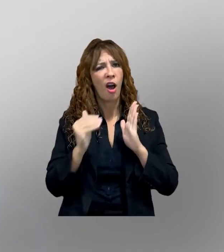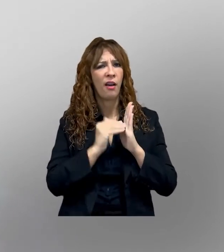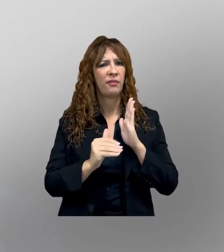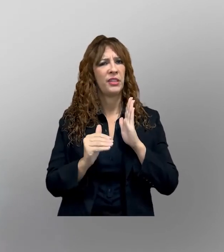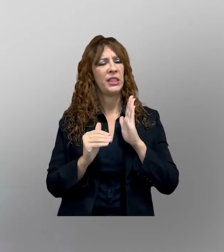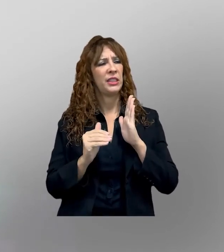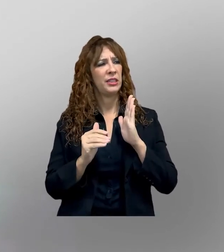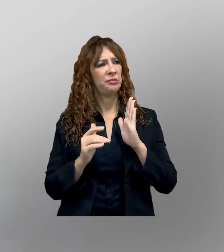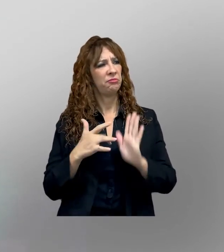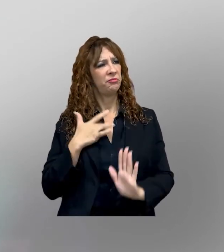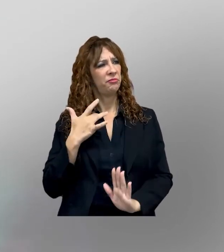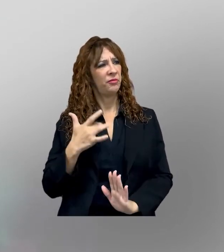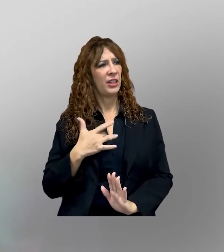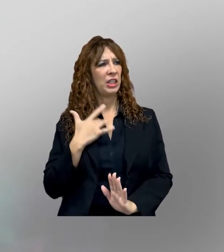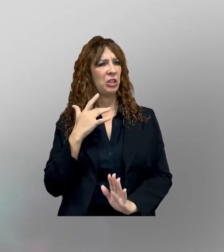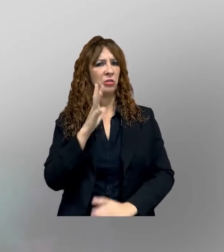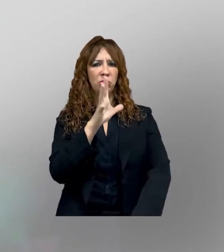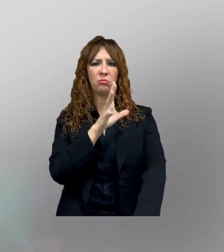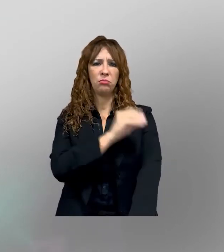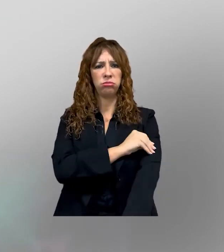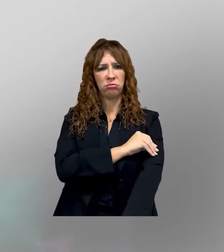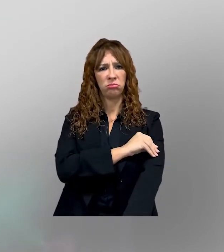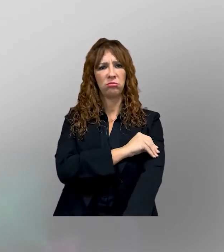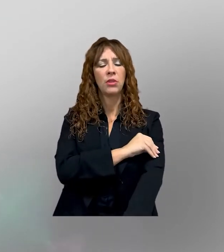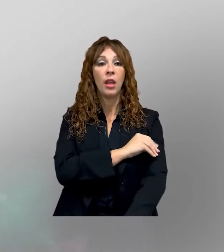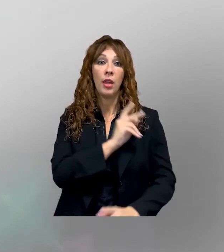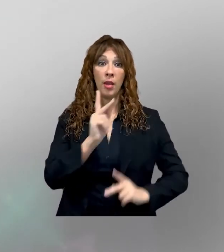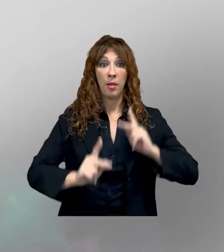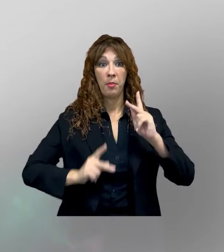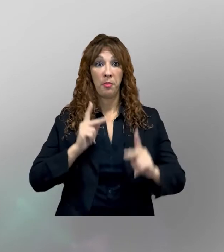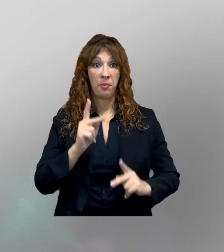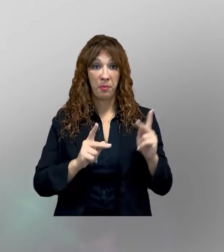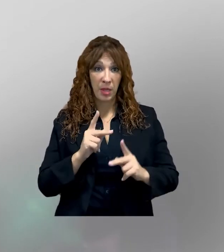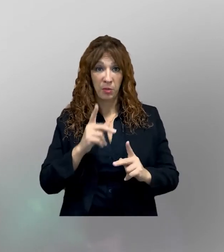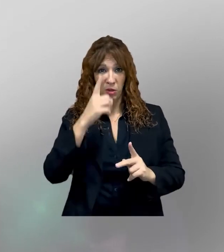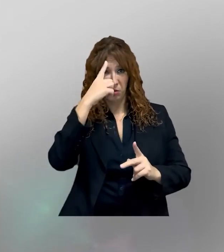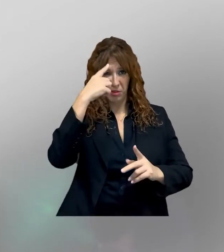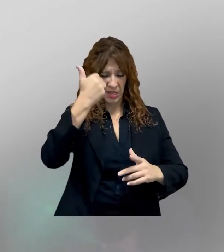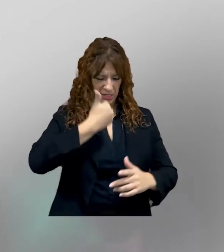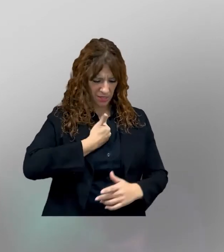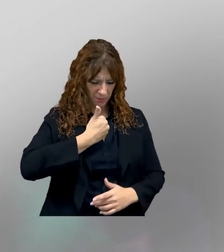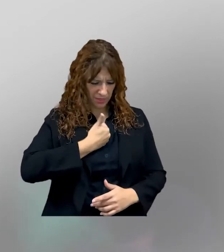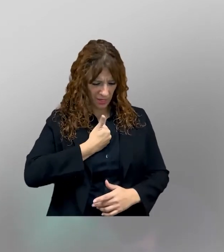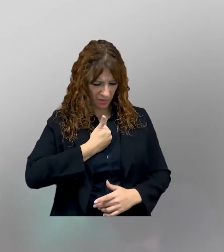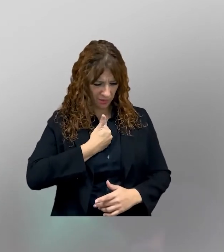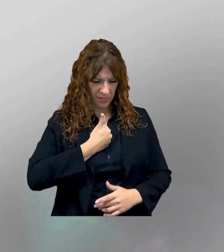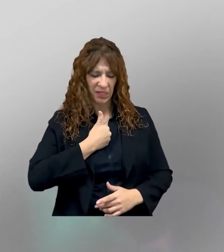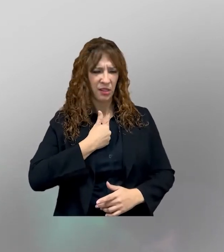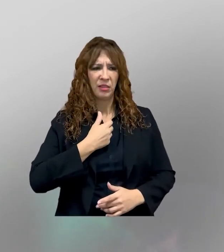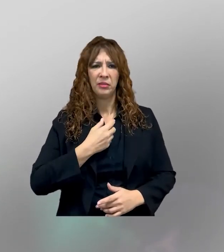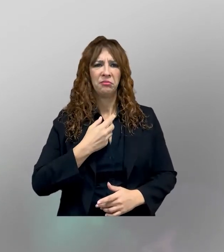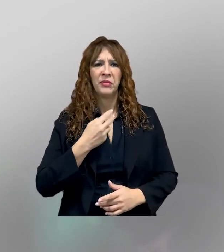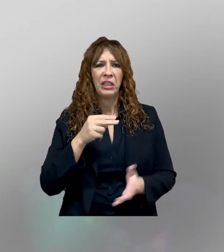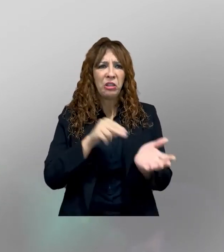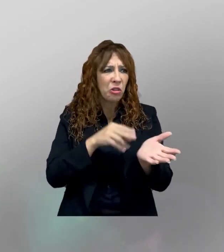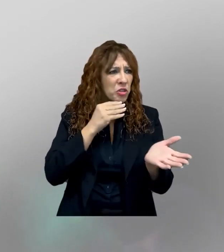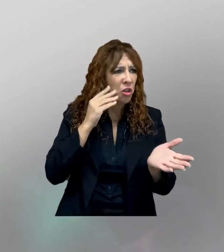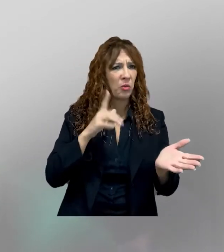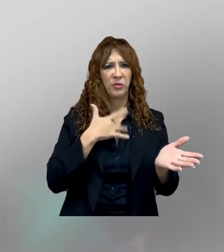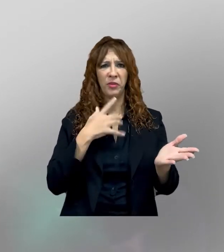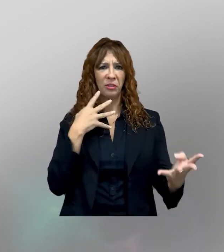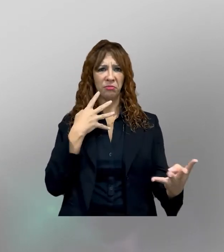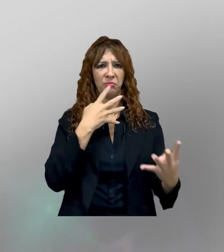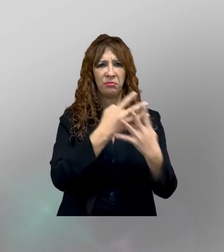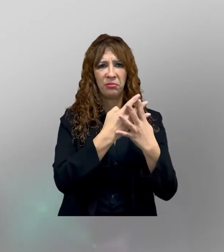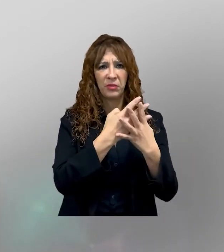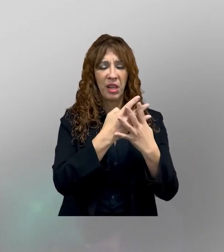that often are the least powerful. People who consider themselves to be incarcerated